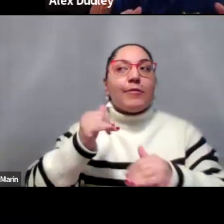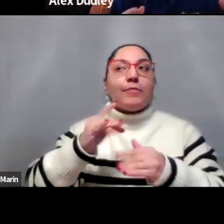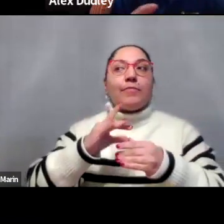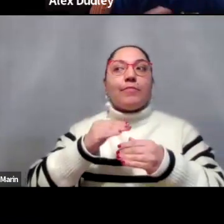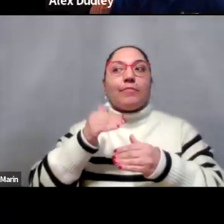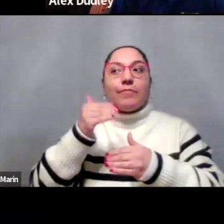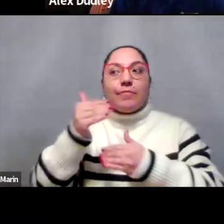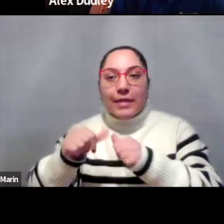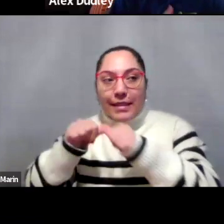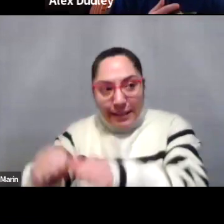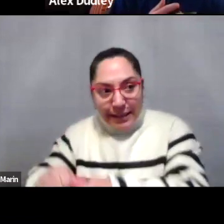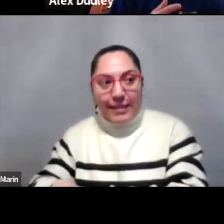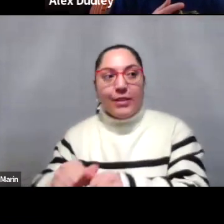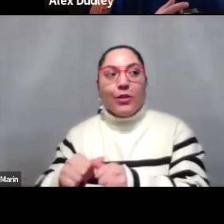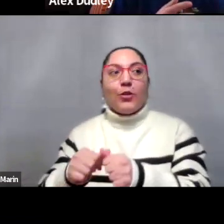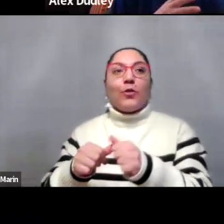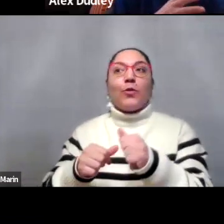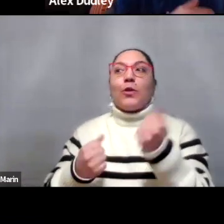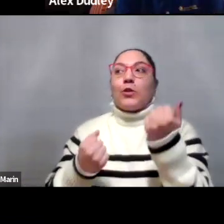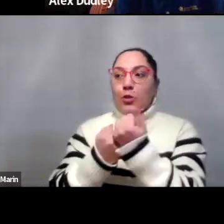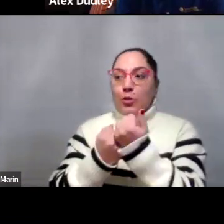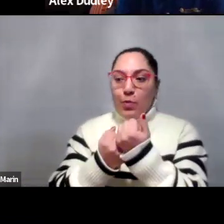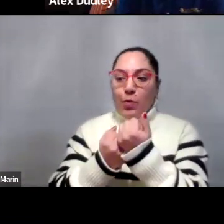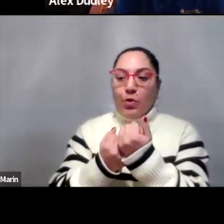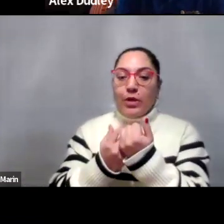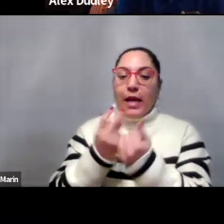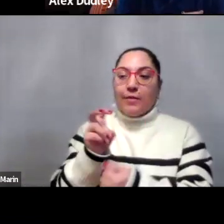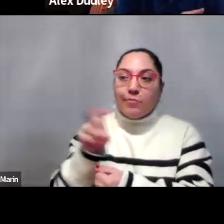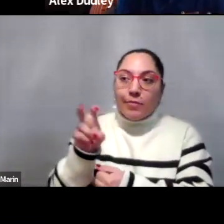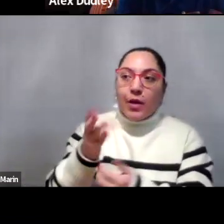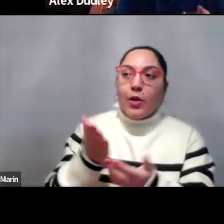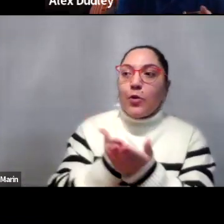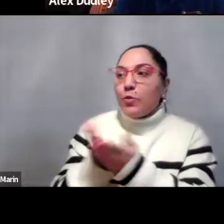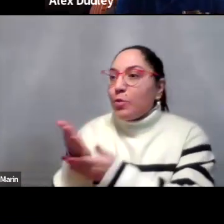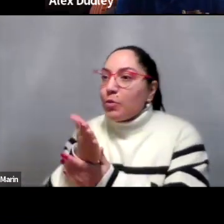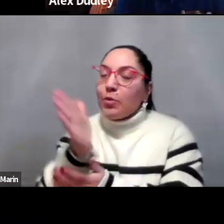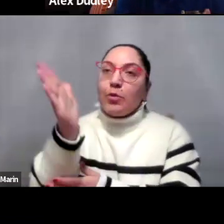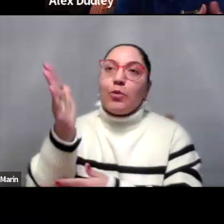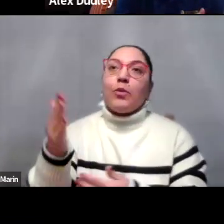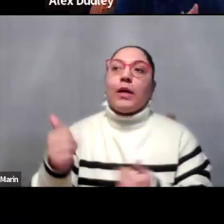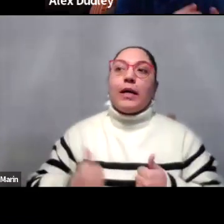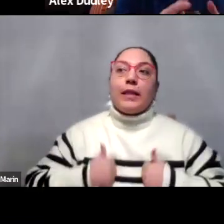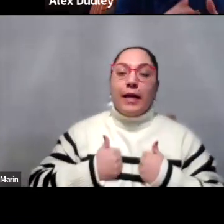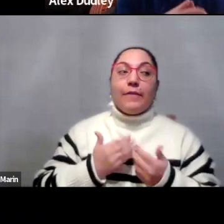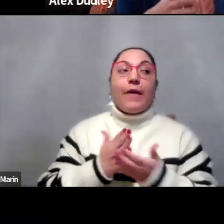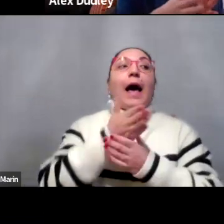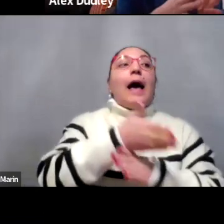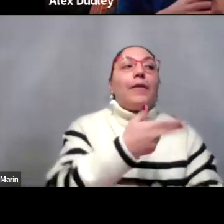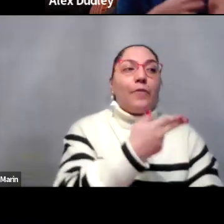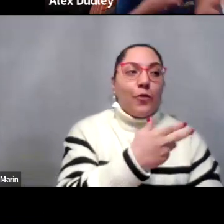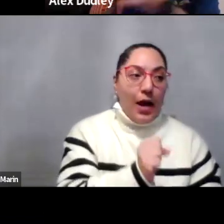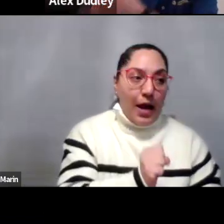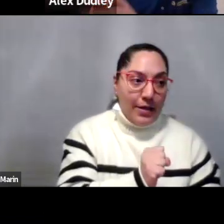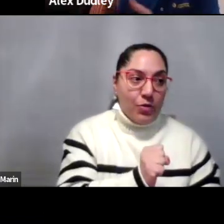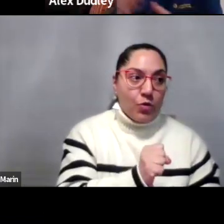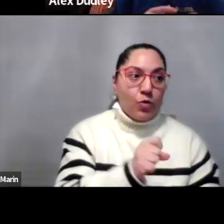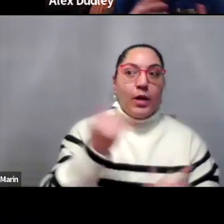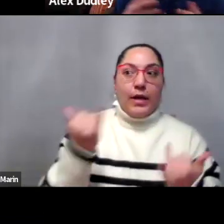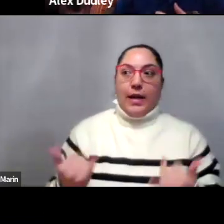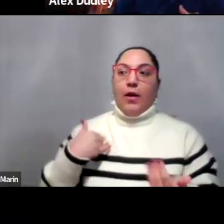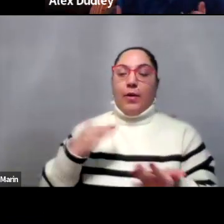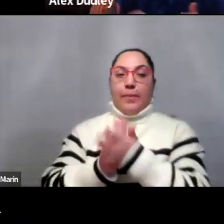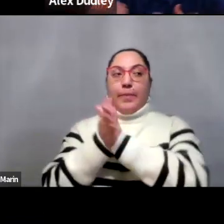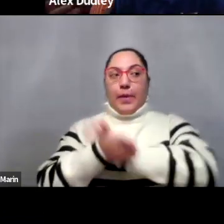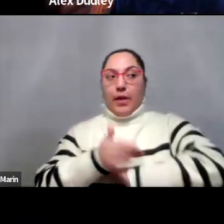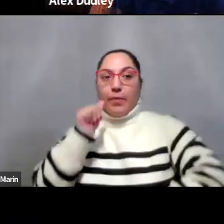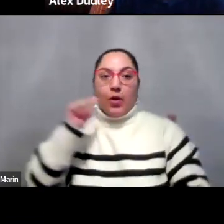some support in navigating from the mental health supports that our school systems provide and transferring